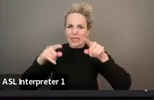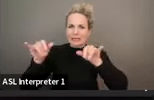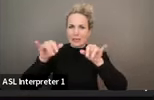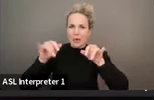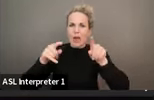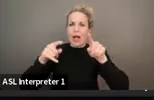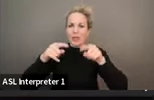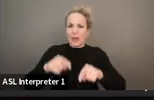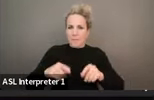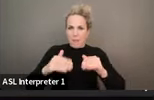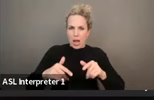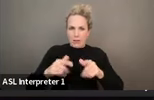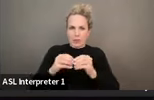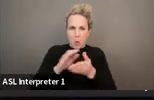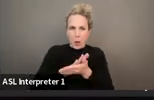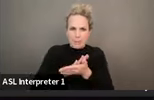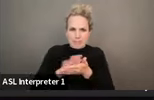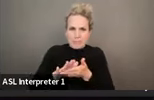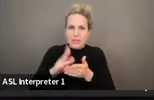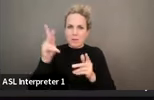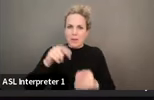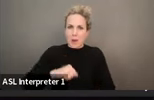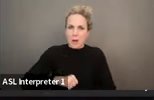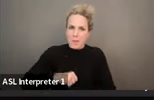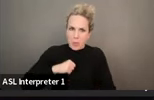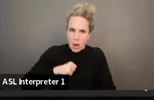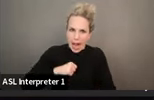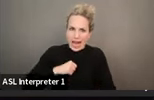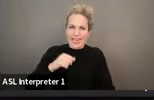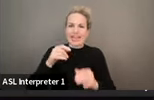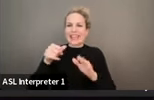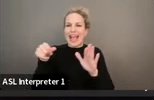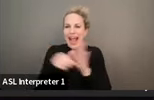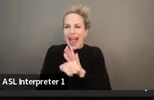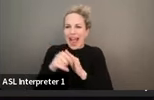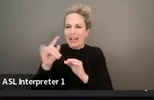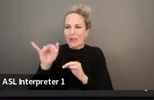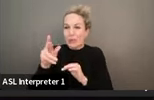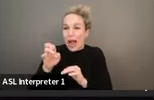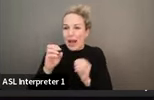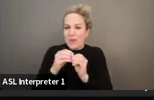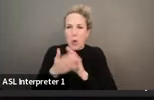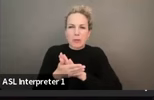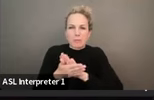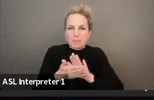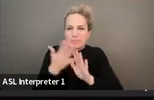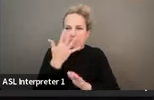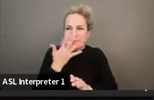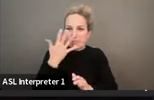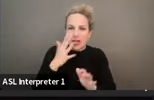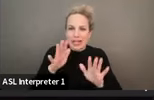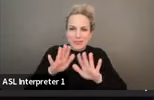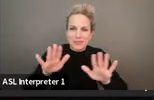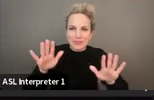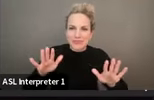as an example to say that people are taking pride in their setups. They want to hide all the wires. They want to make it nice and neat and so on and so forth, right?